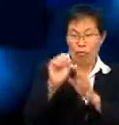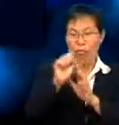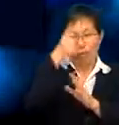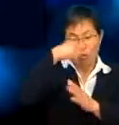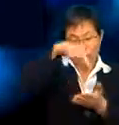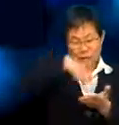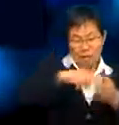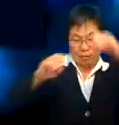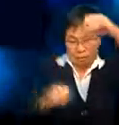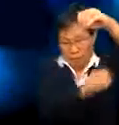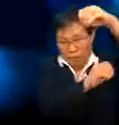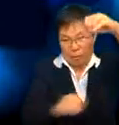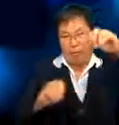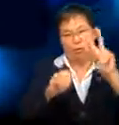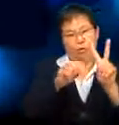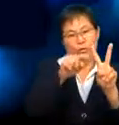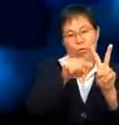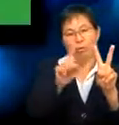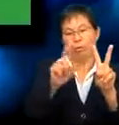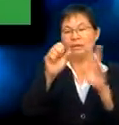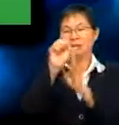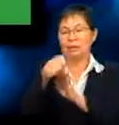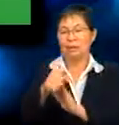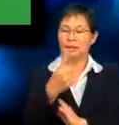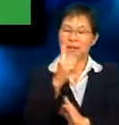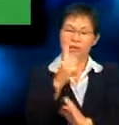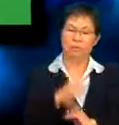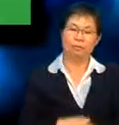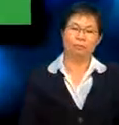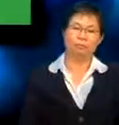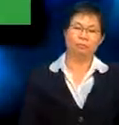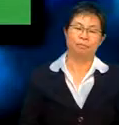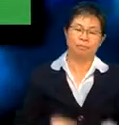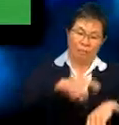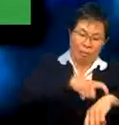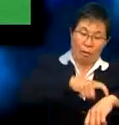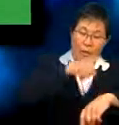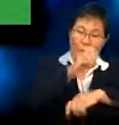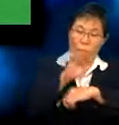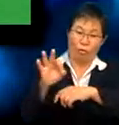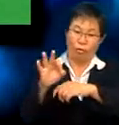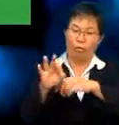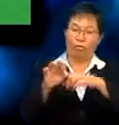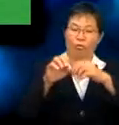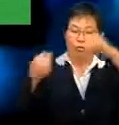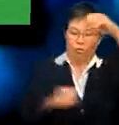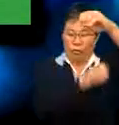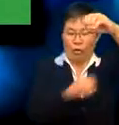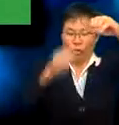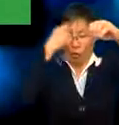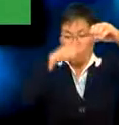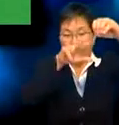this pendulum is 2.1 seconds each. The period of oscillation for the